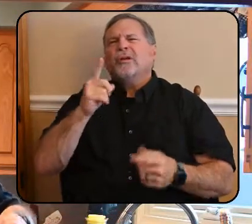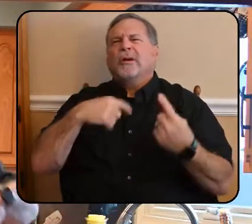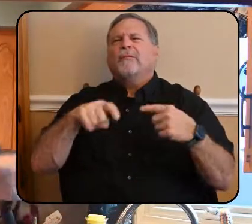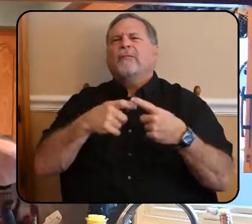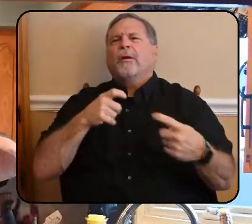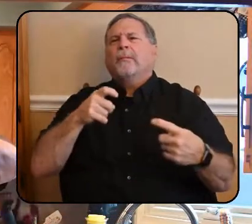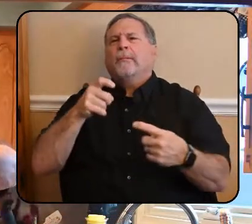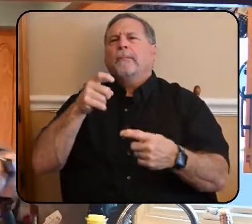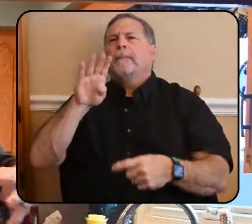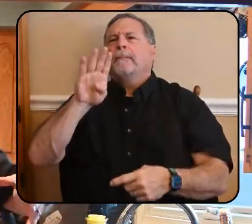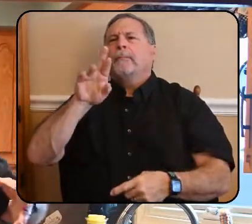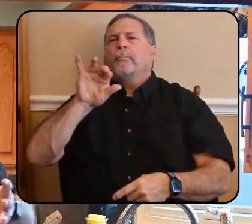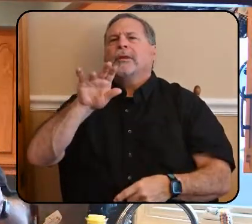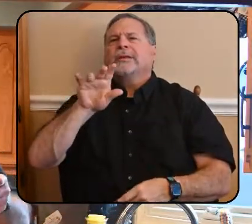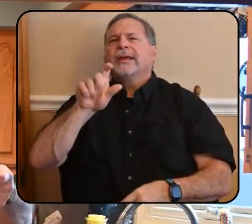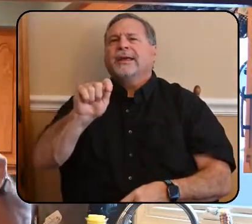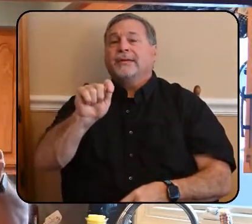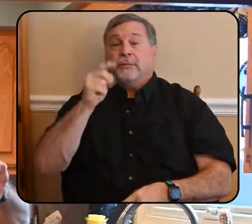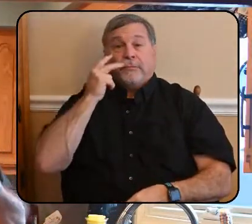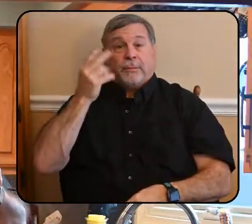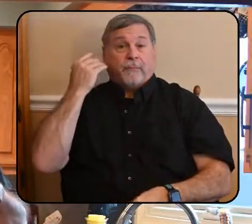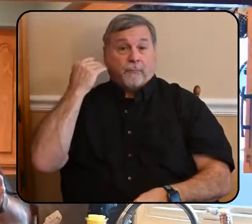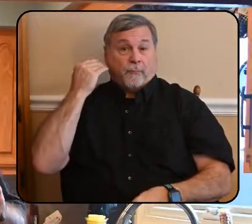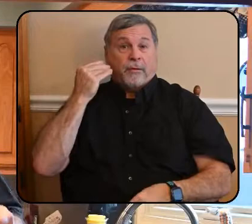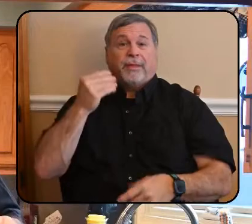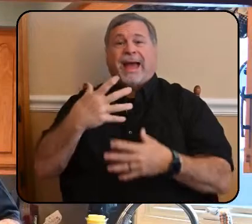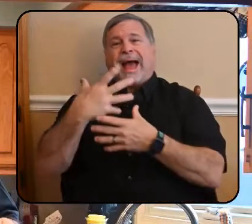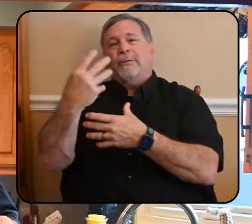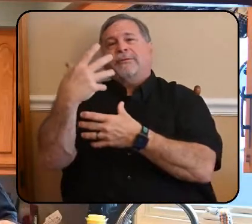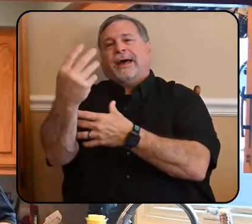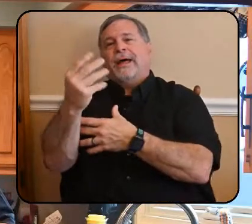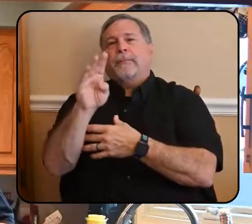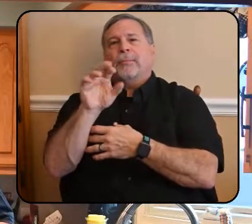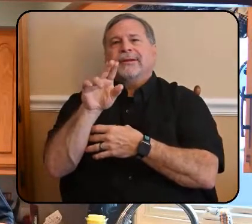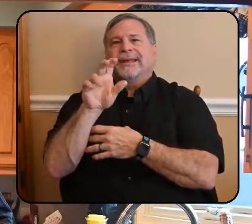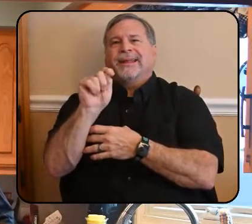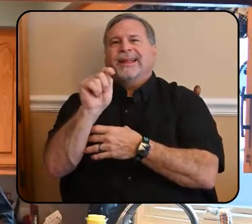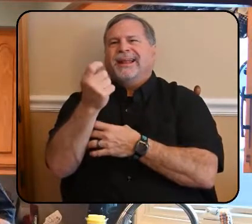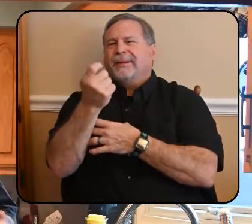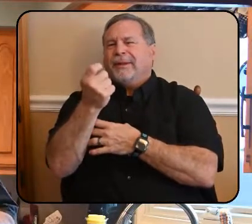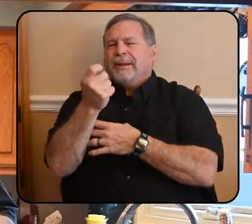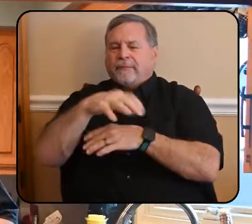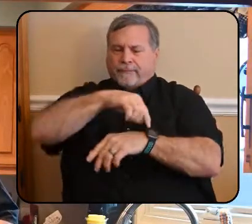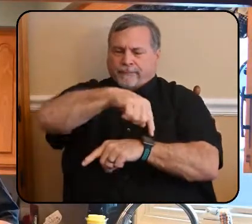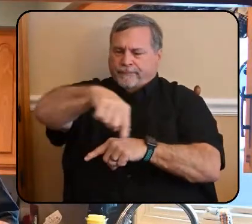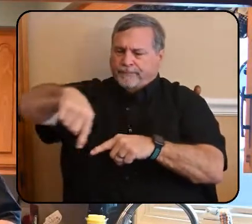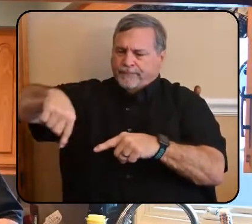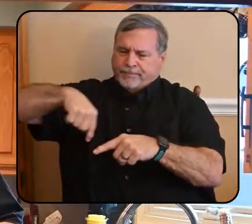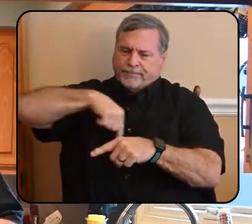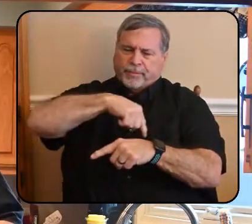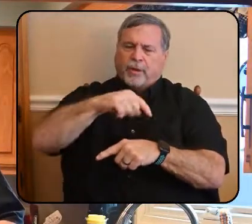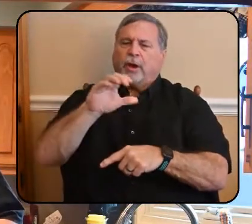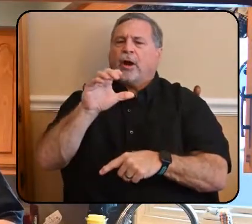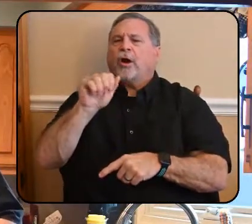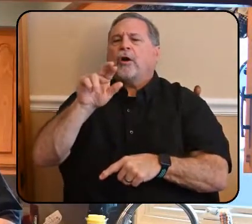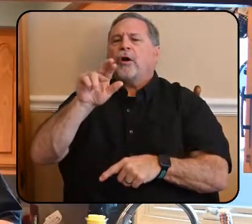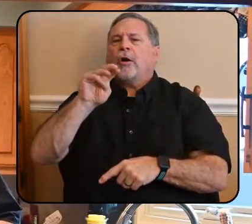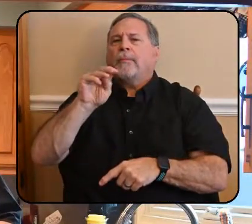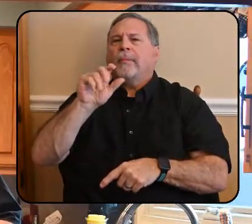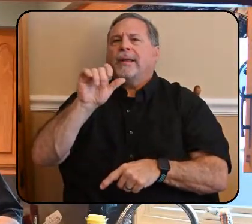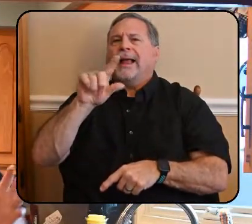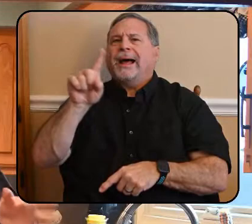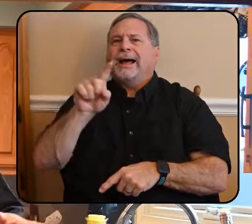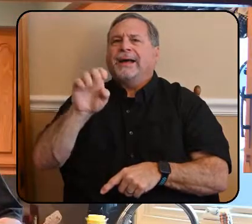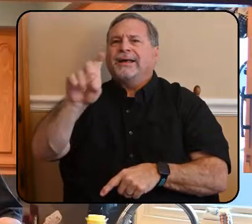videos. On the outside of a brisket, there's those nice little caramelized pieces. For people that really want a true